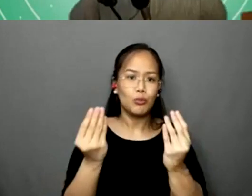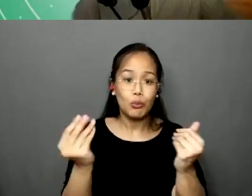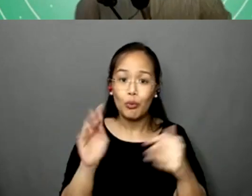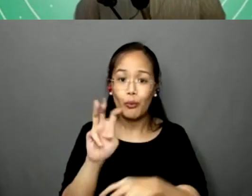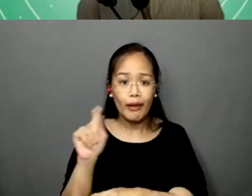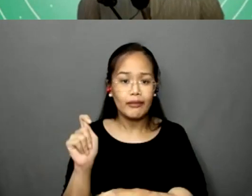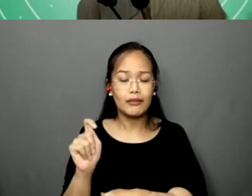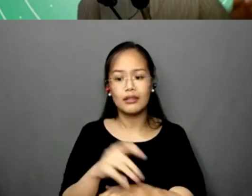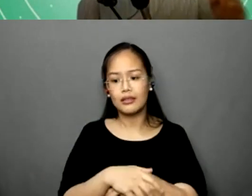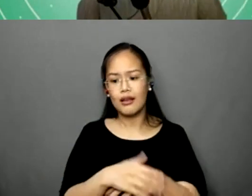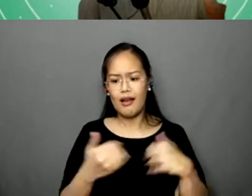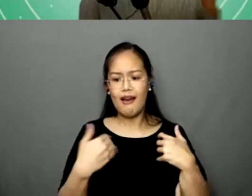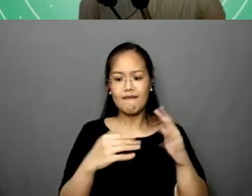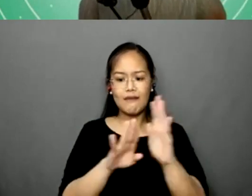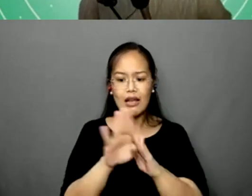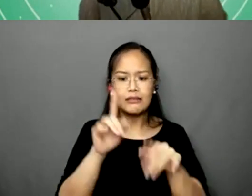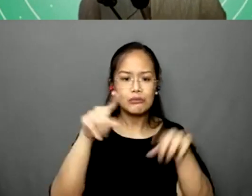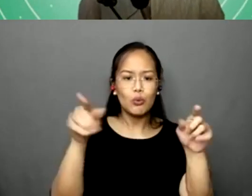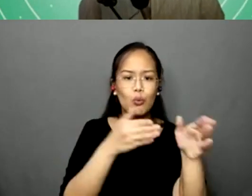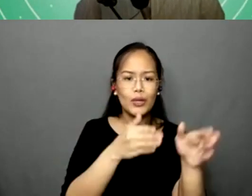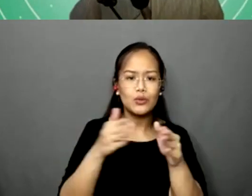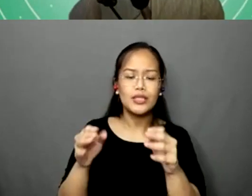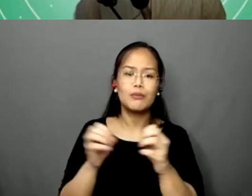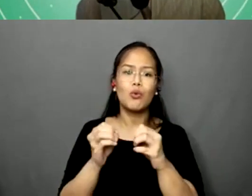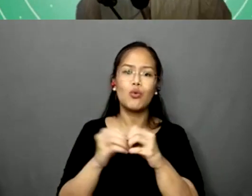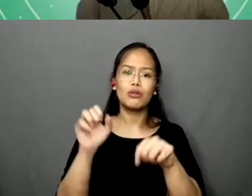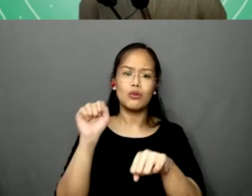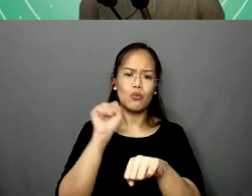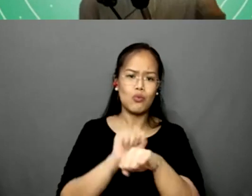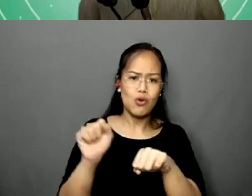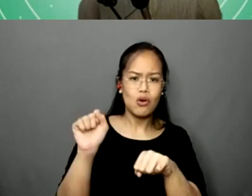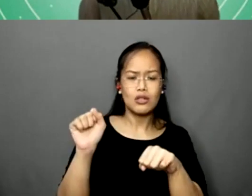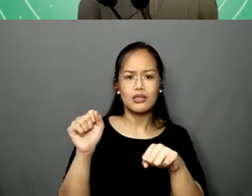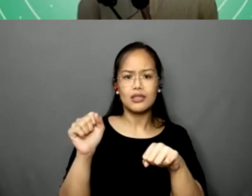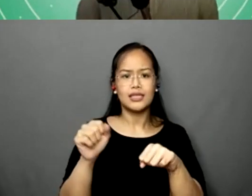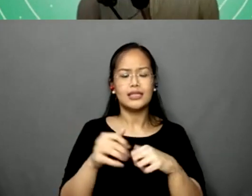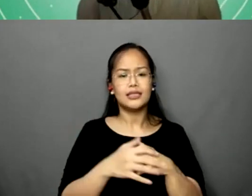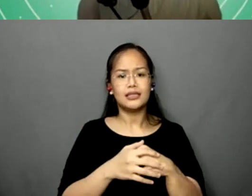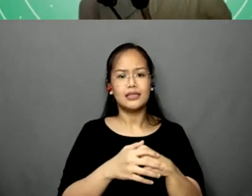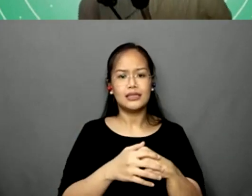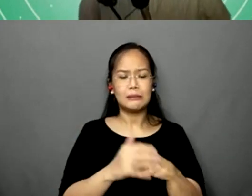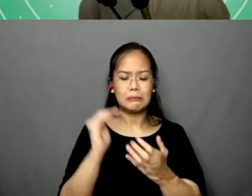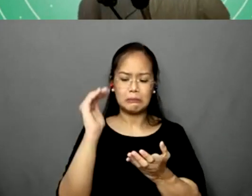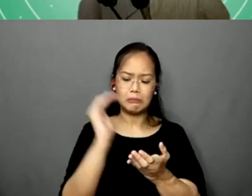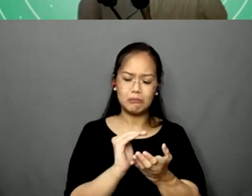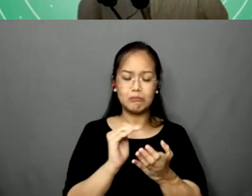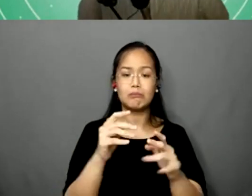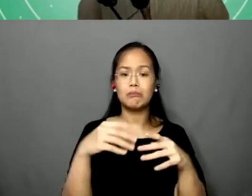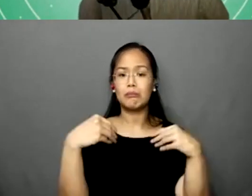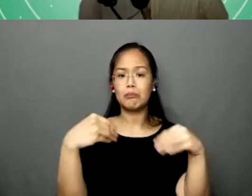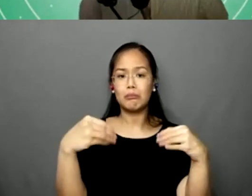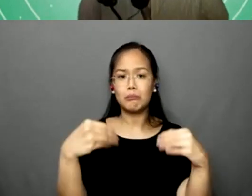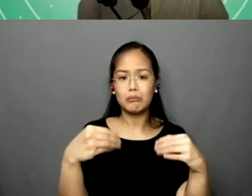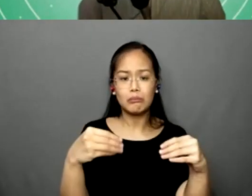are developments into ways that we can make packaging more efficient, ways that we use less plastic to meet the same kind of requirements and